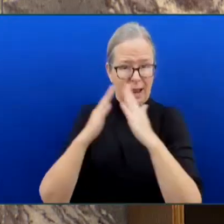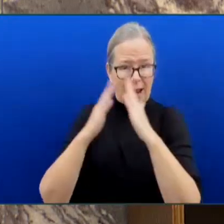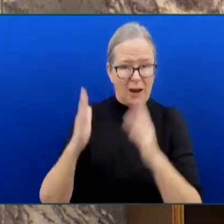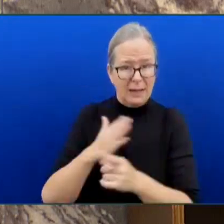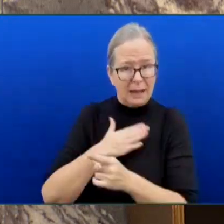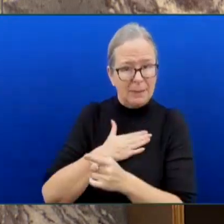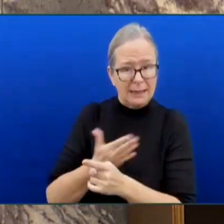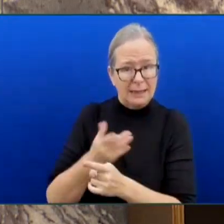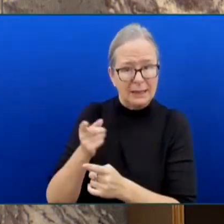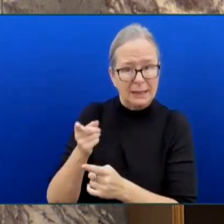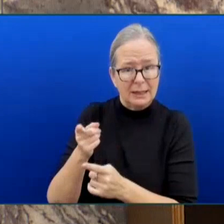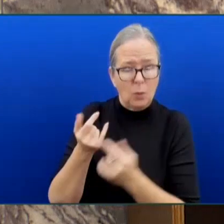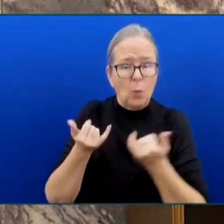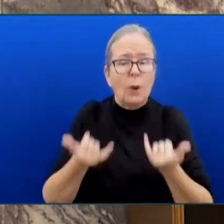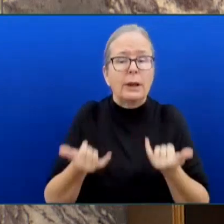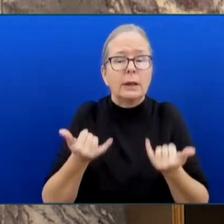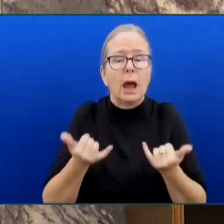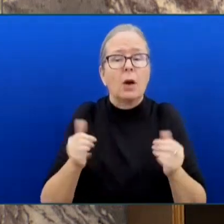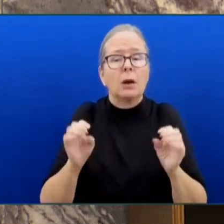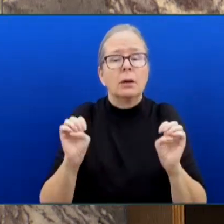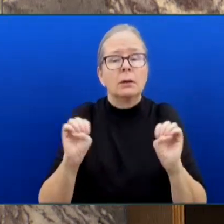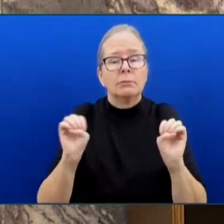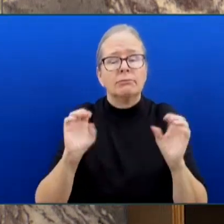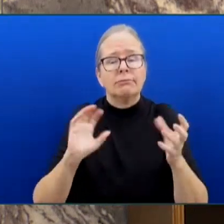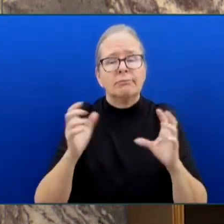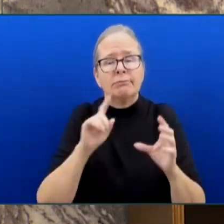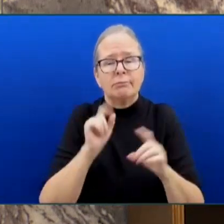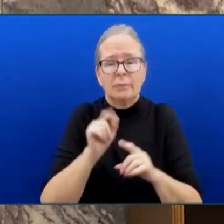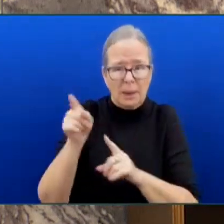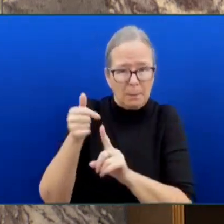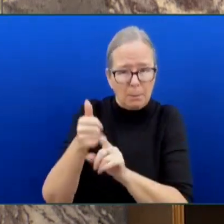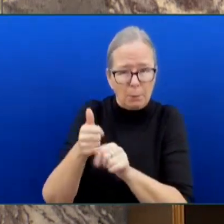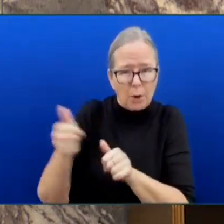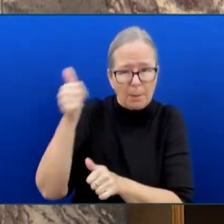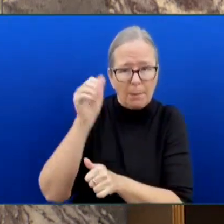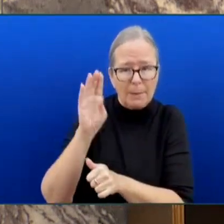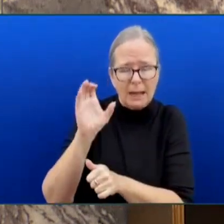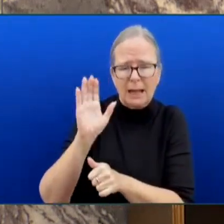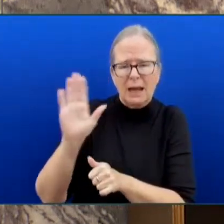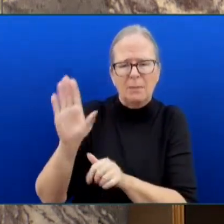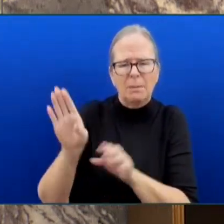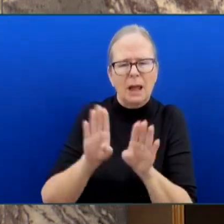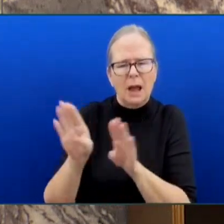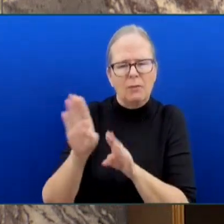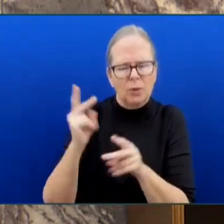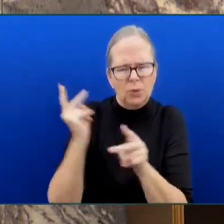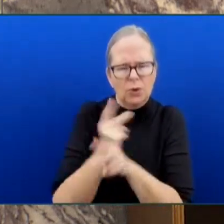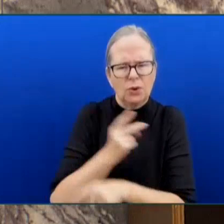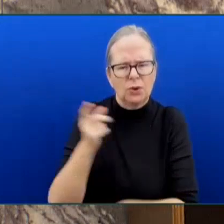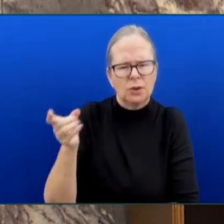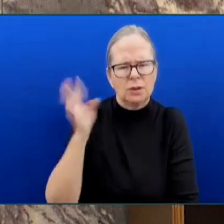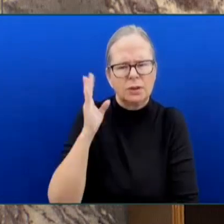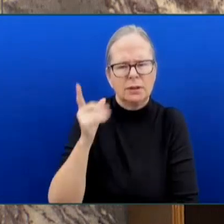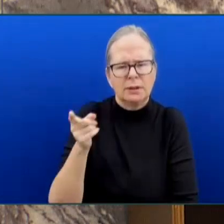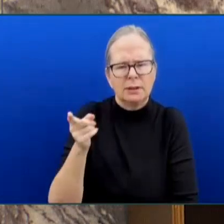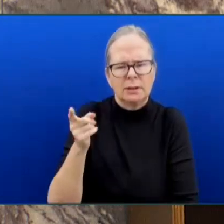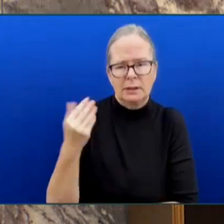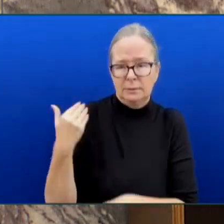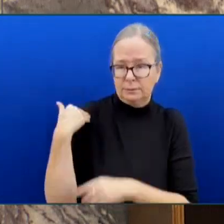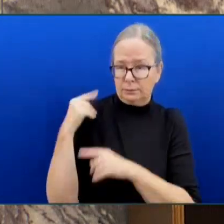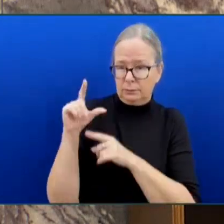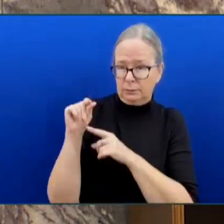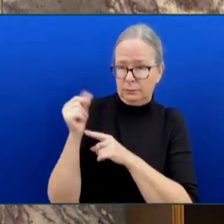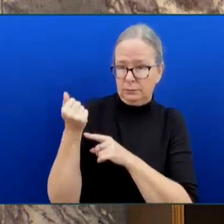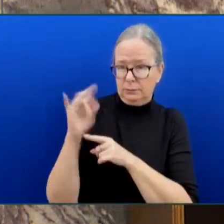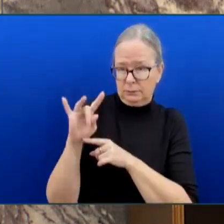even more egregious. This NDP government had the chance in 2018 to implement common sense rules for